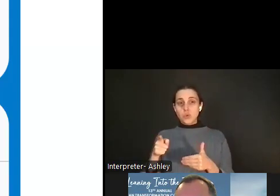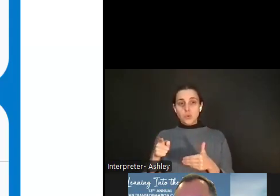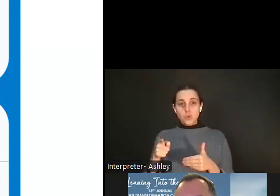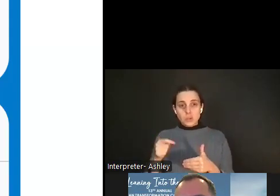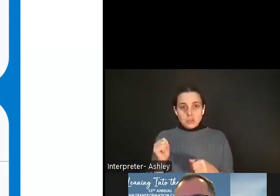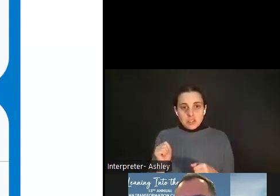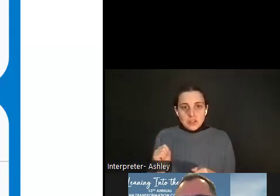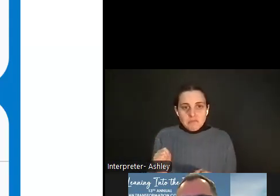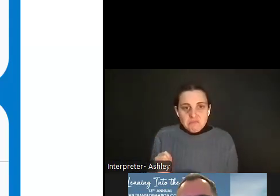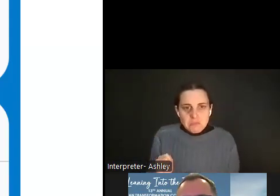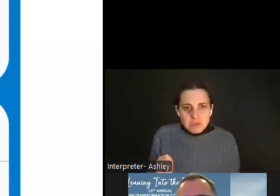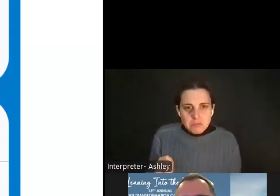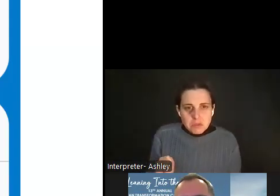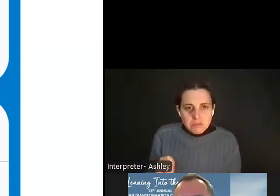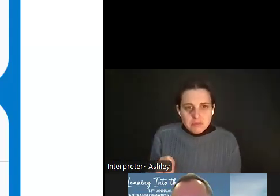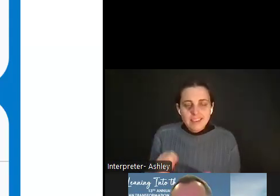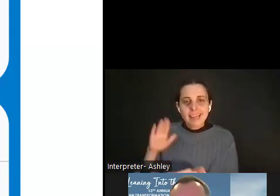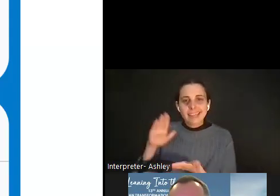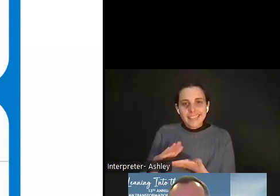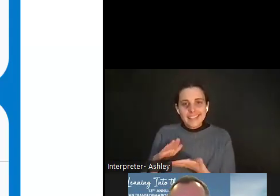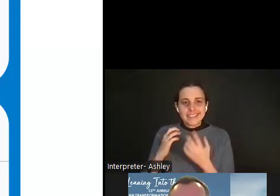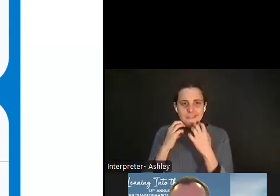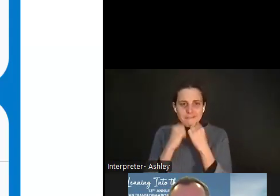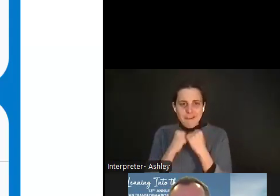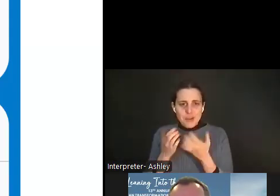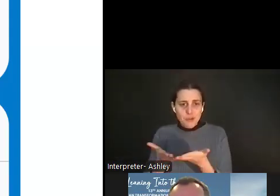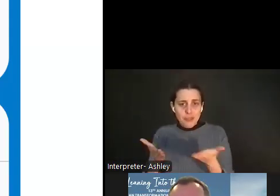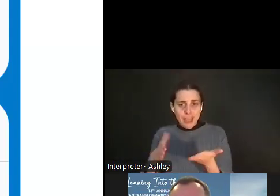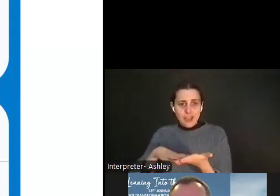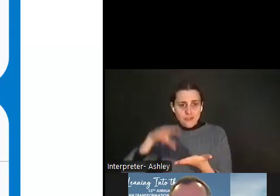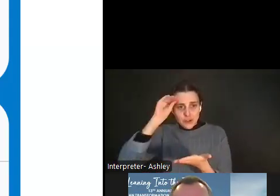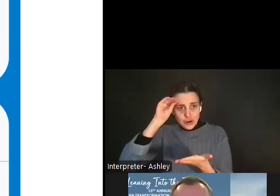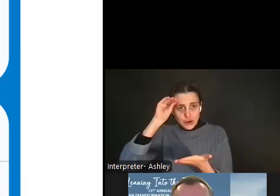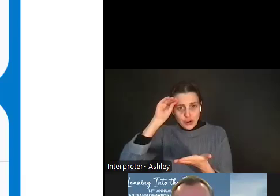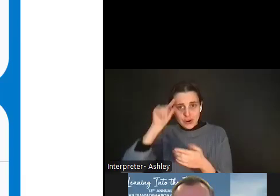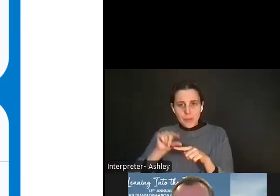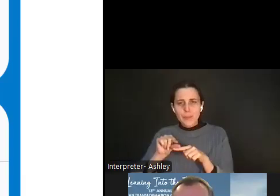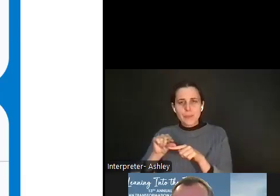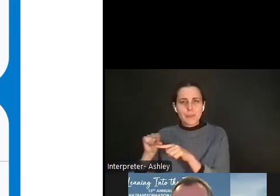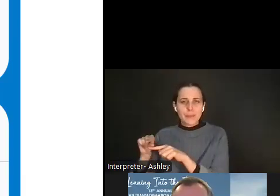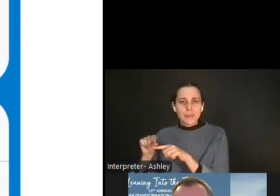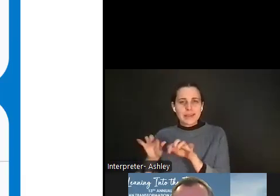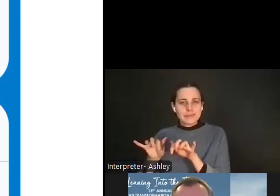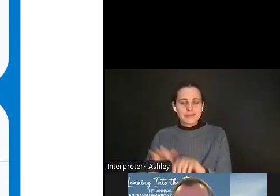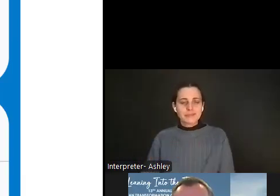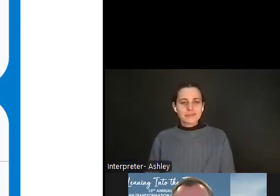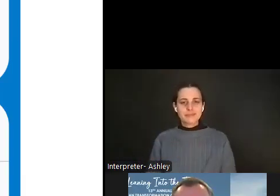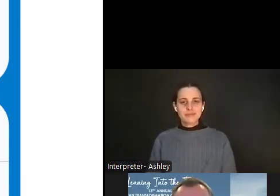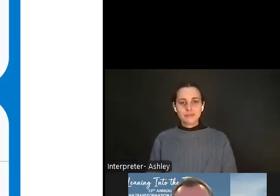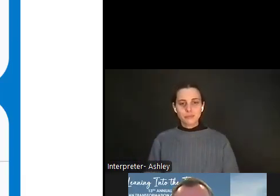And I know there's also a survey at the end, and Jeannie will cover that in a